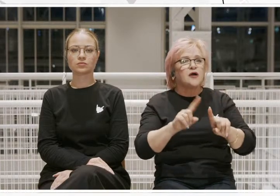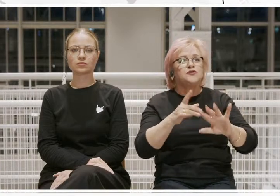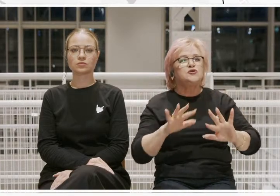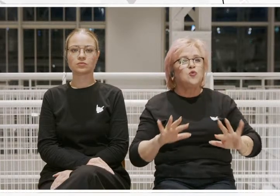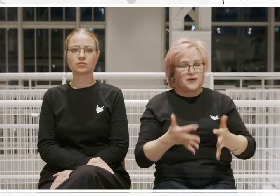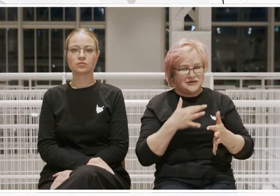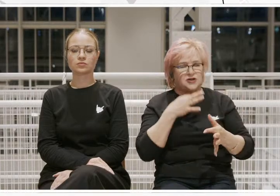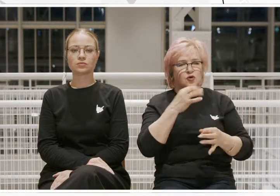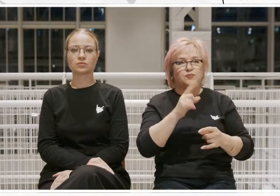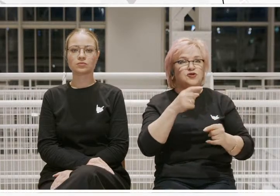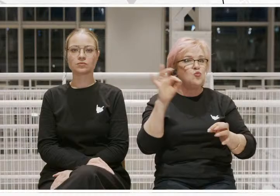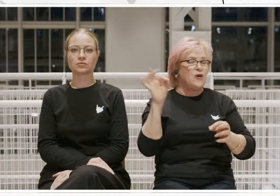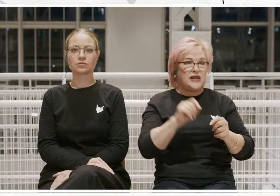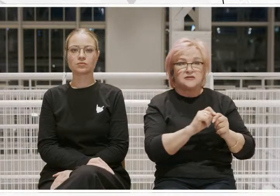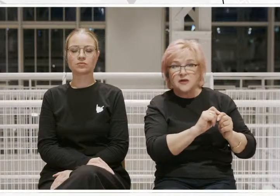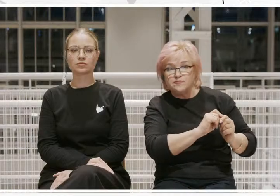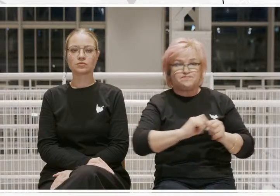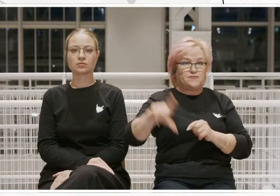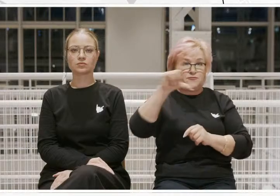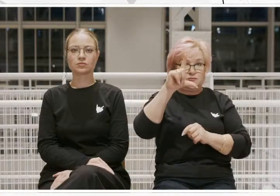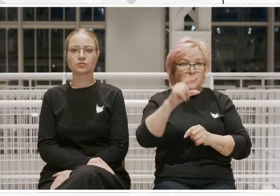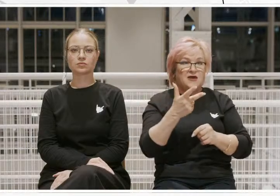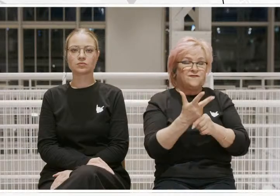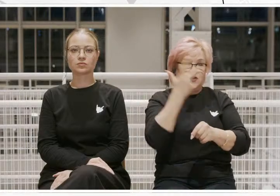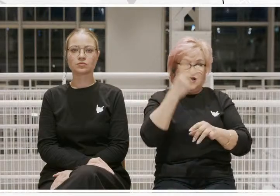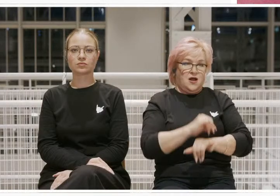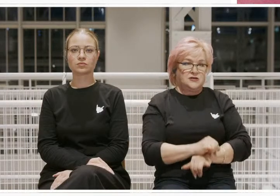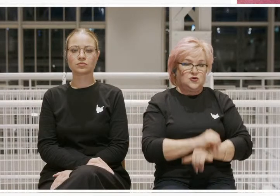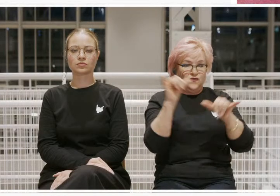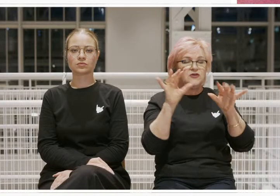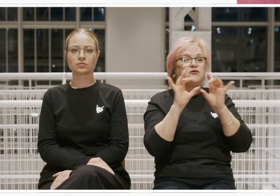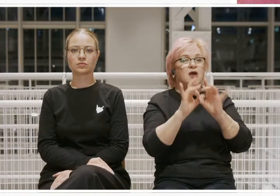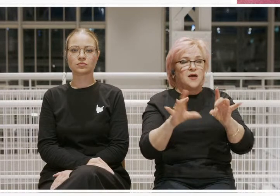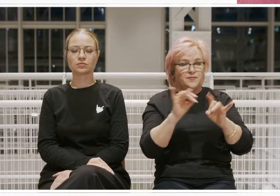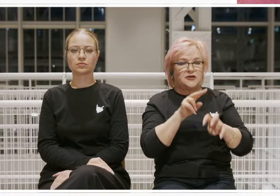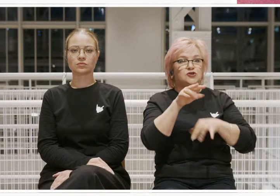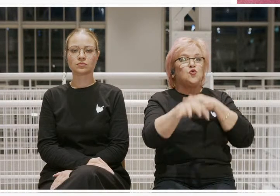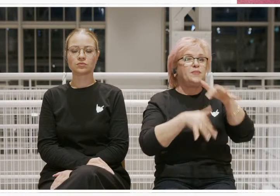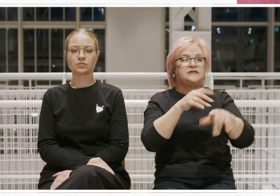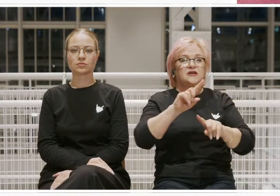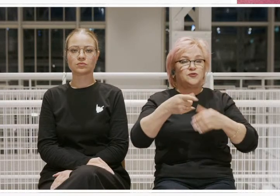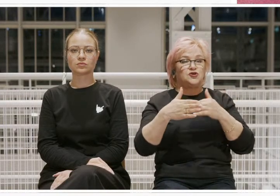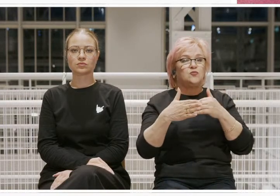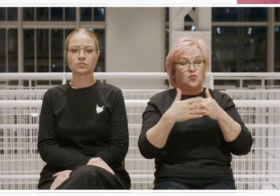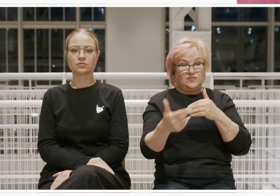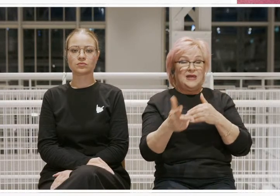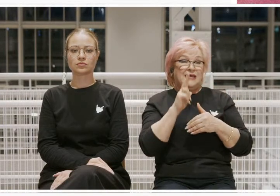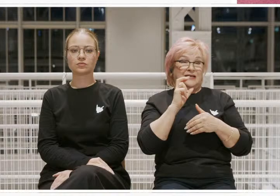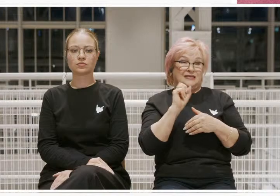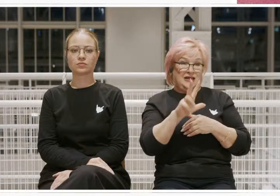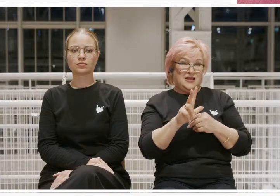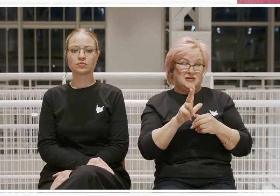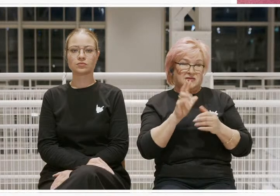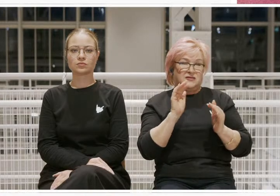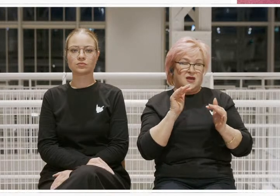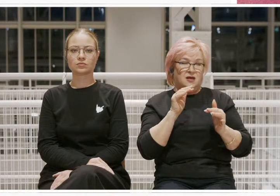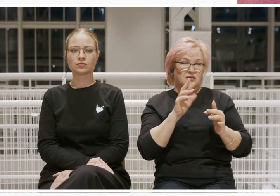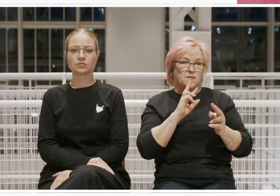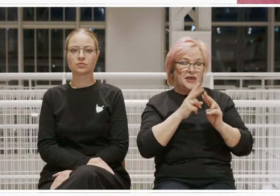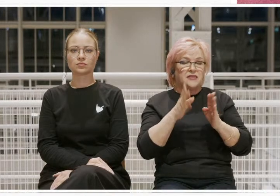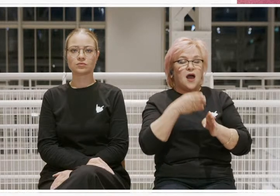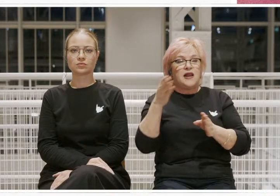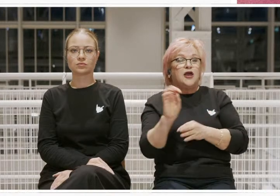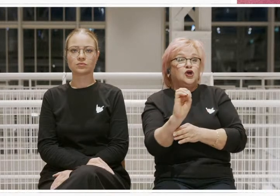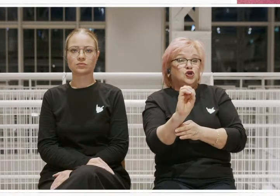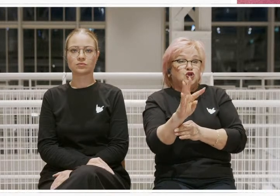visitors tripled in that specific edition. And 14th edition of Istanbul Biennial was drafted by